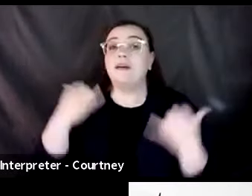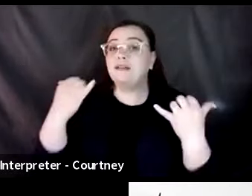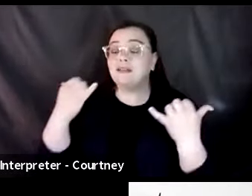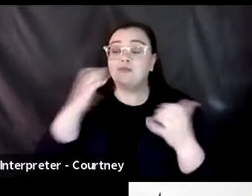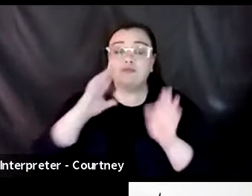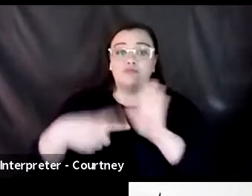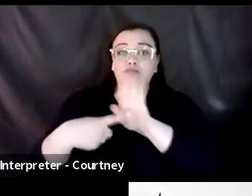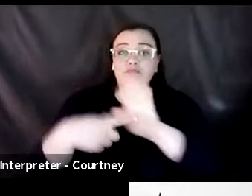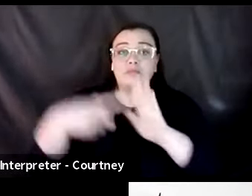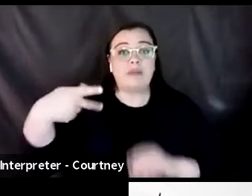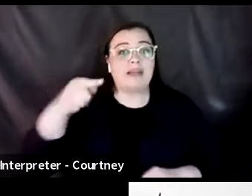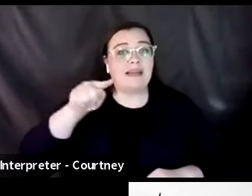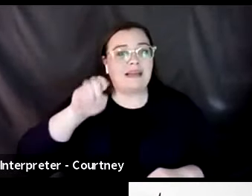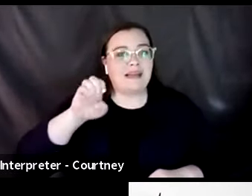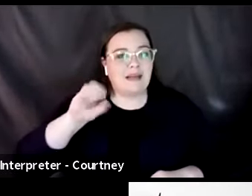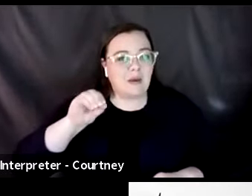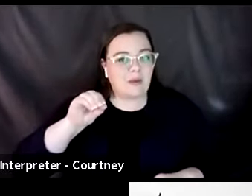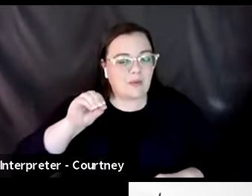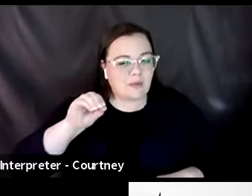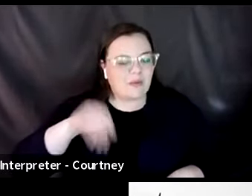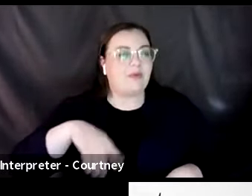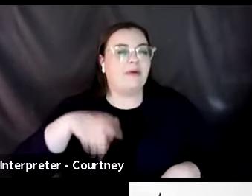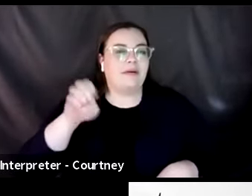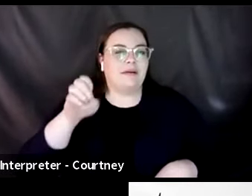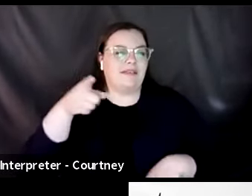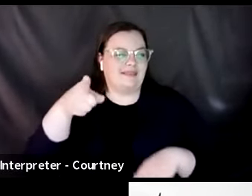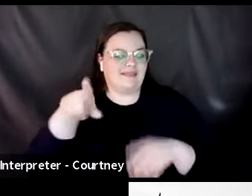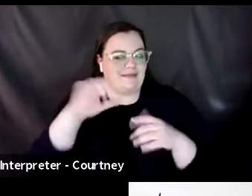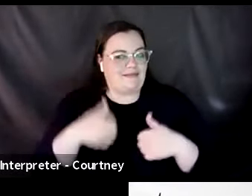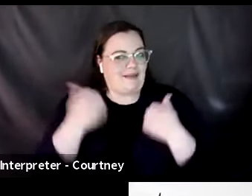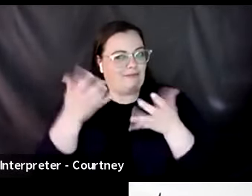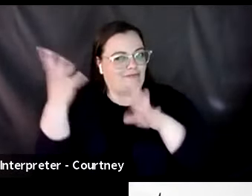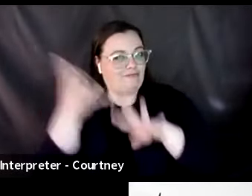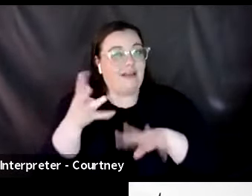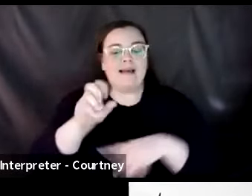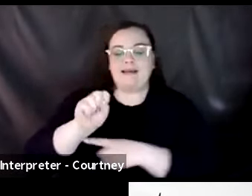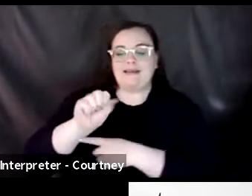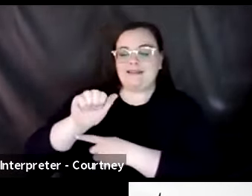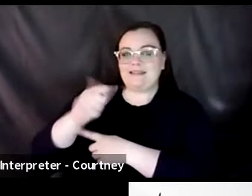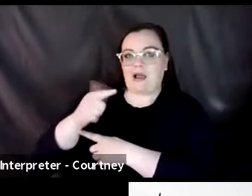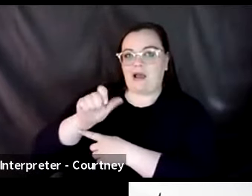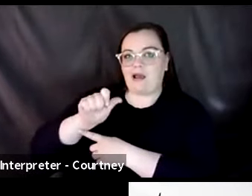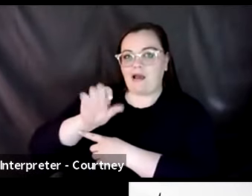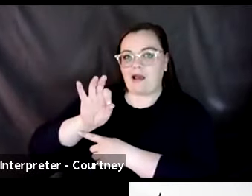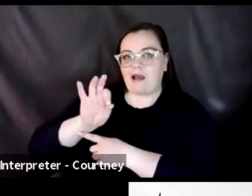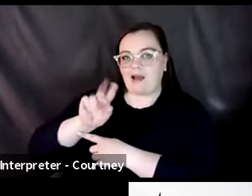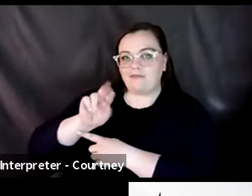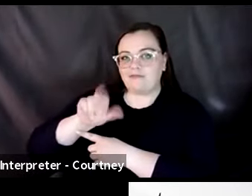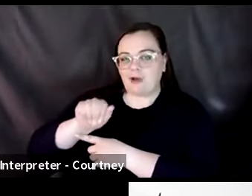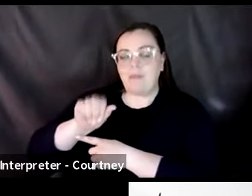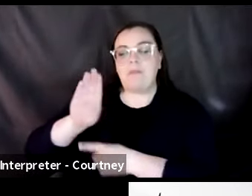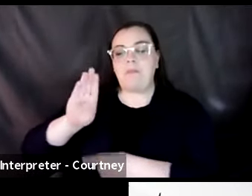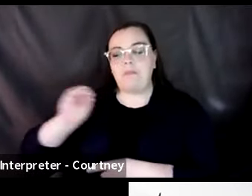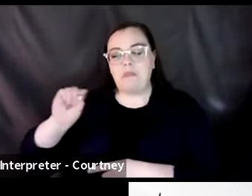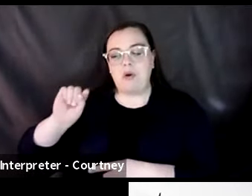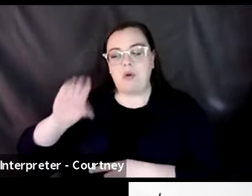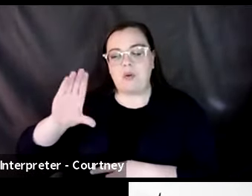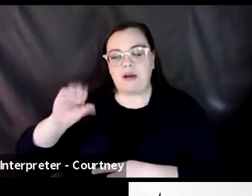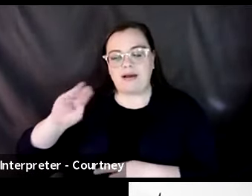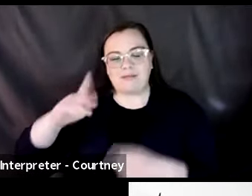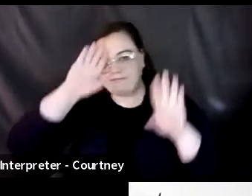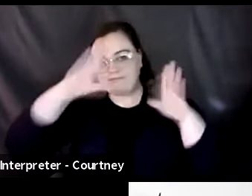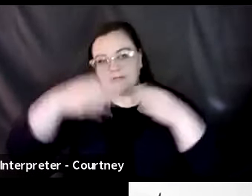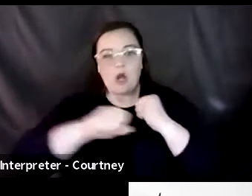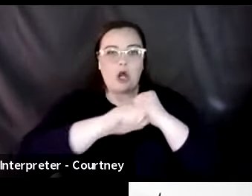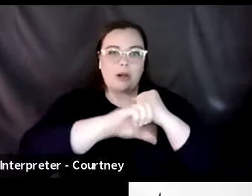Force on Education Outreach and Engagement live stream, SAG-AFTRA Bootcamp, Commercials Contracts. We'll be pausing throughout